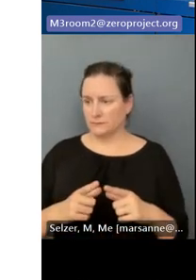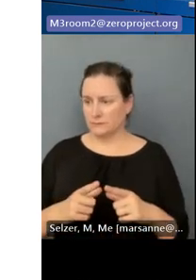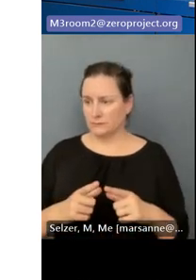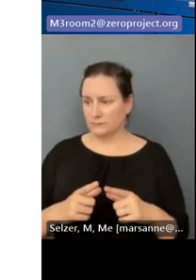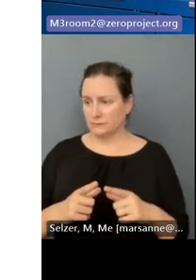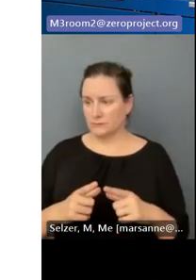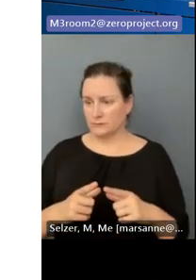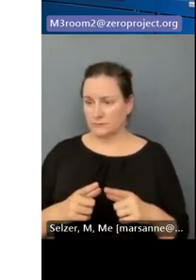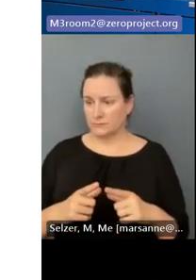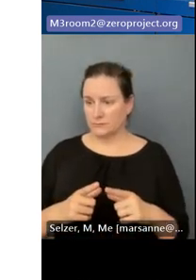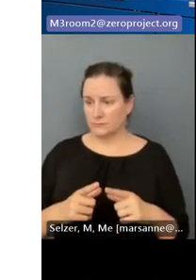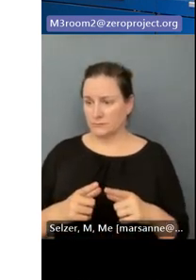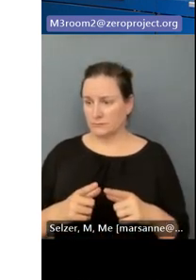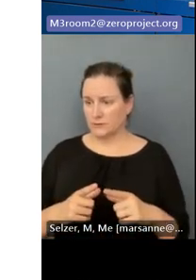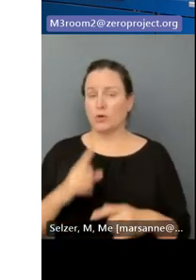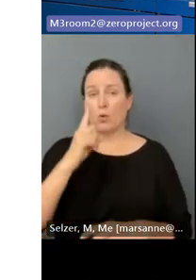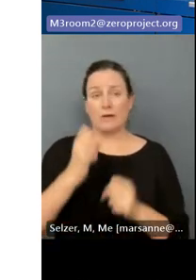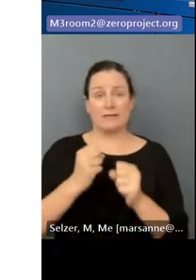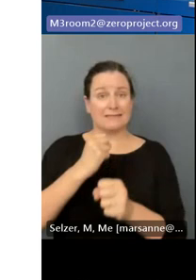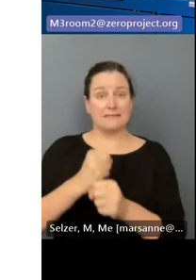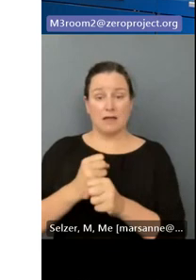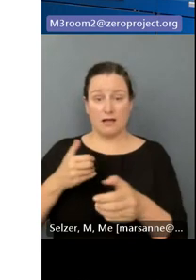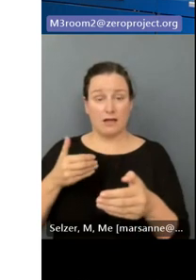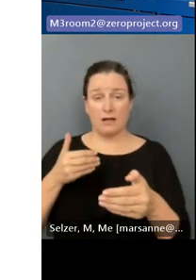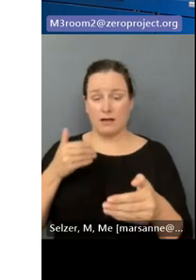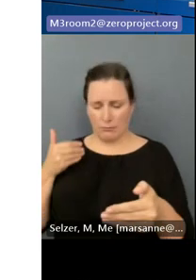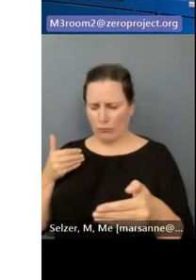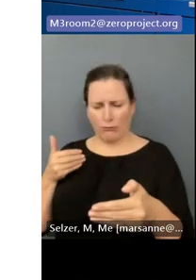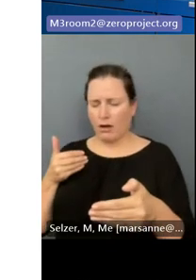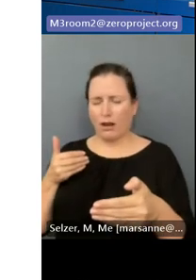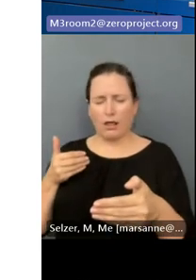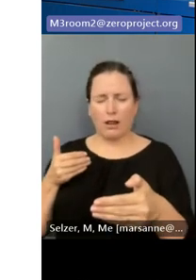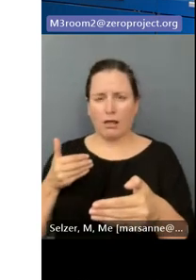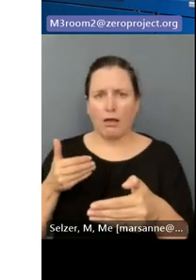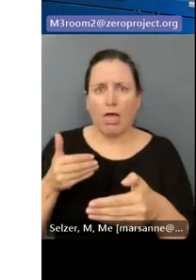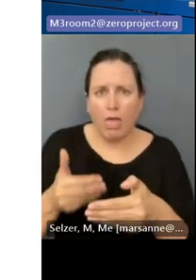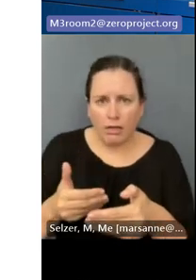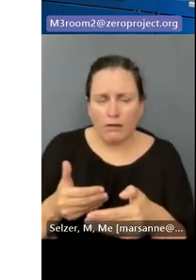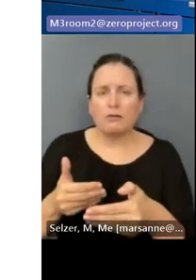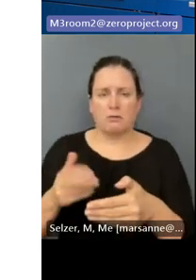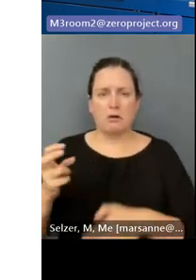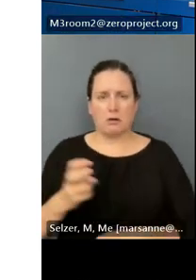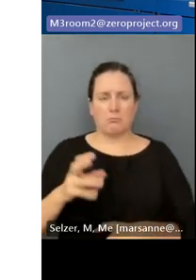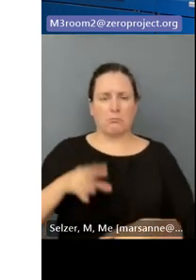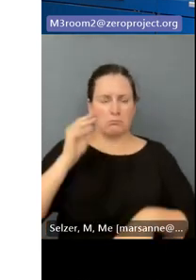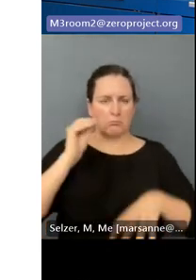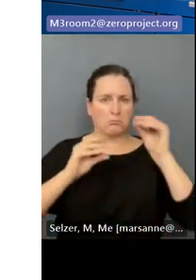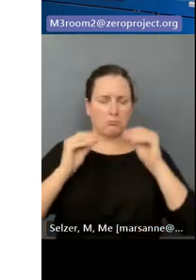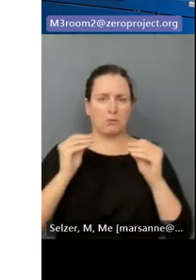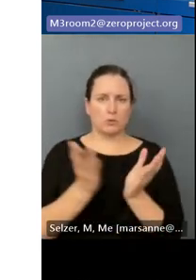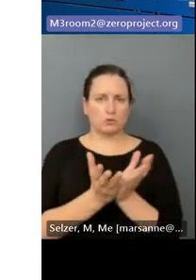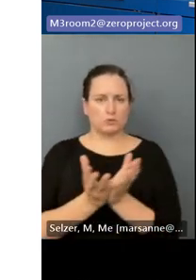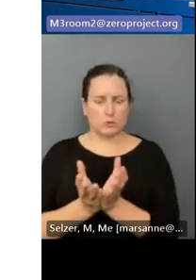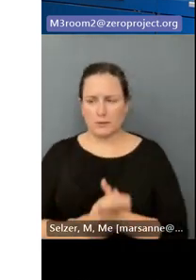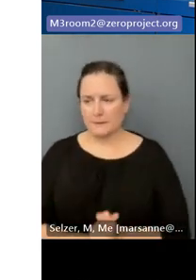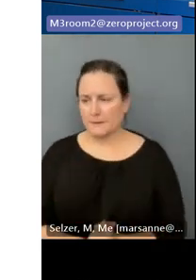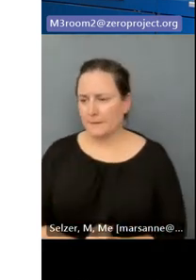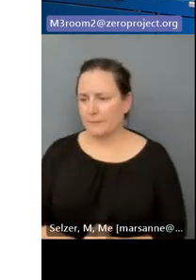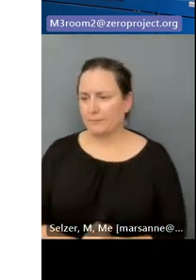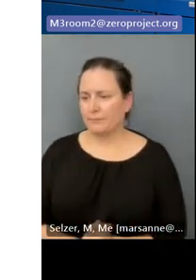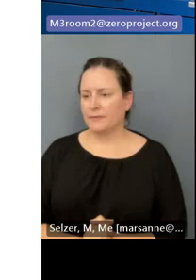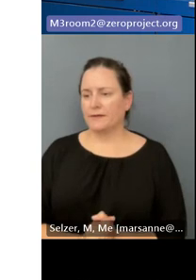family, the student received specific values, specific principles, and the